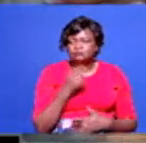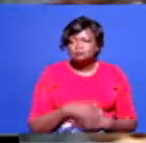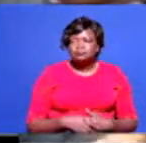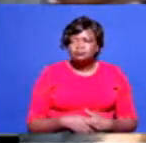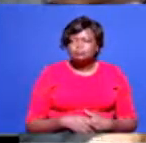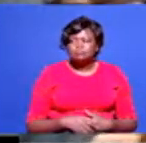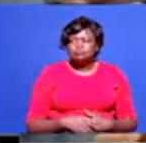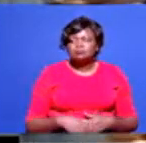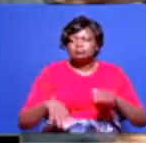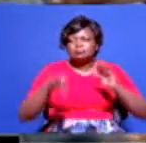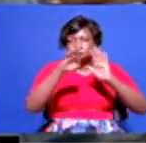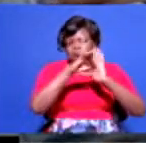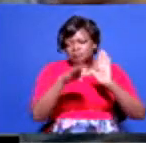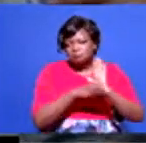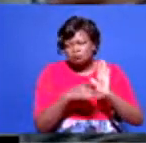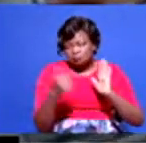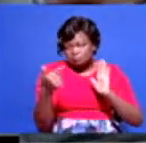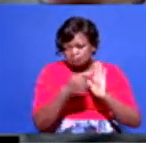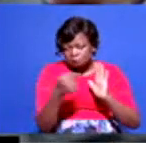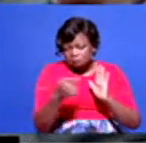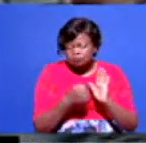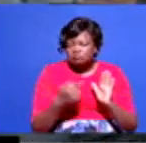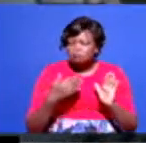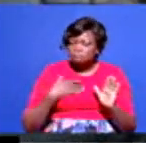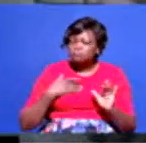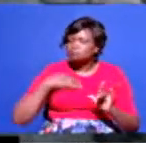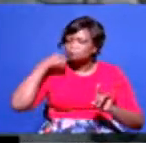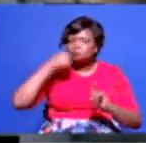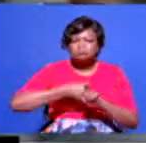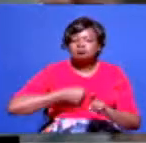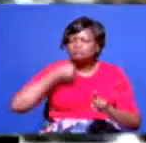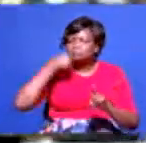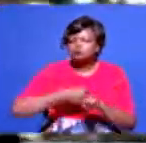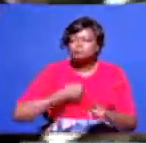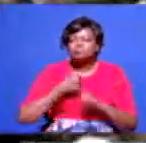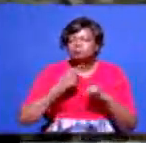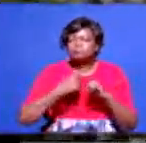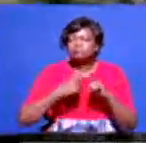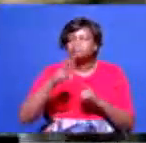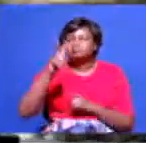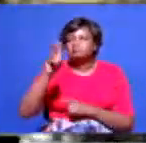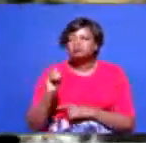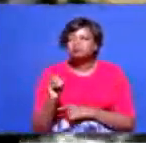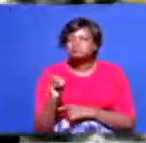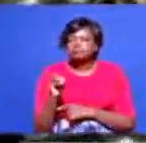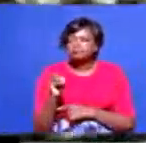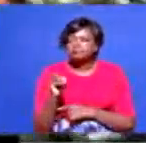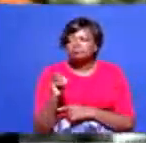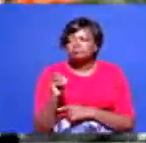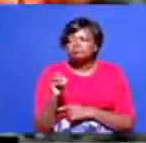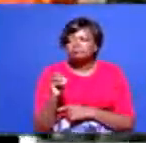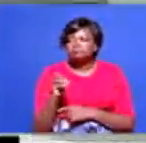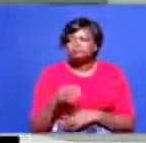Katiba hii tumekuwa tukipigania for 20 years.